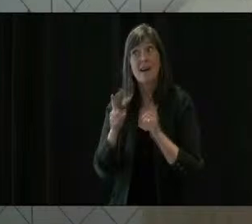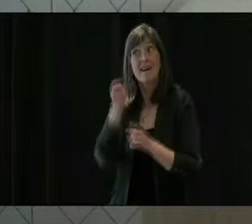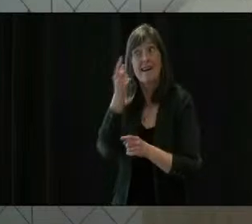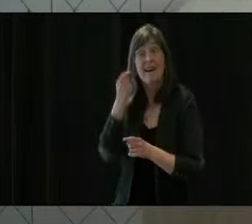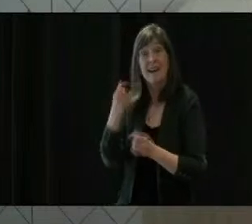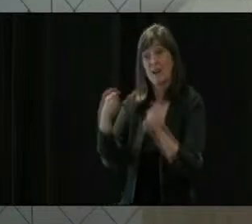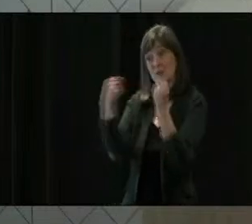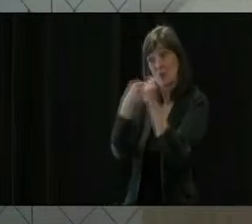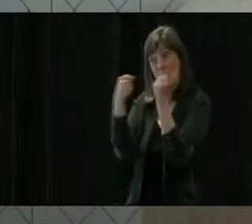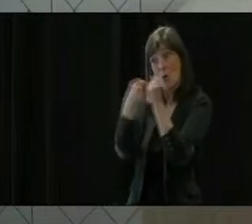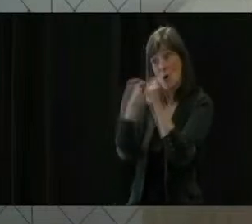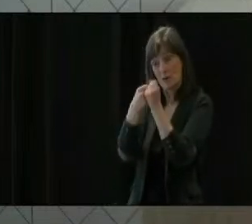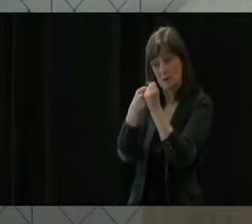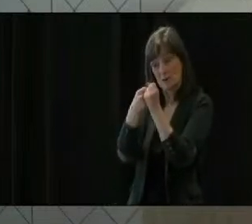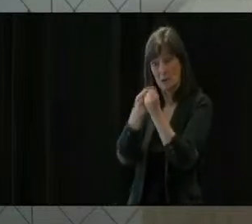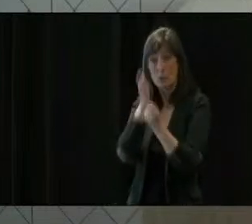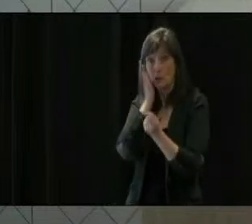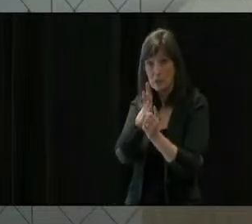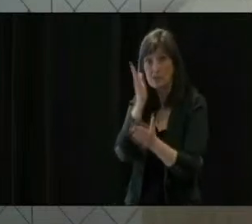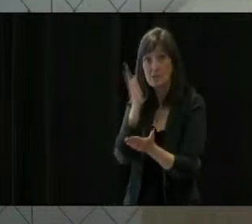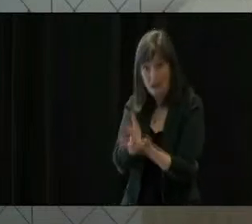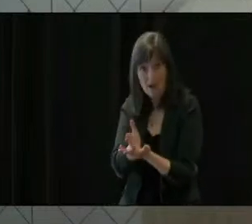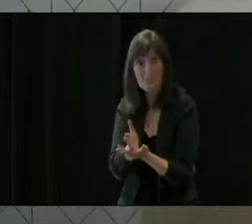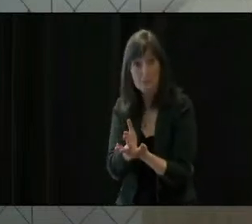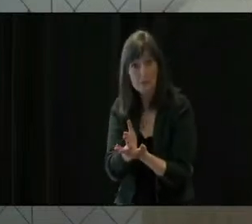And we're probably going to see,